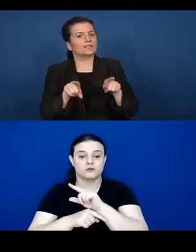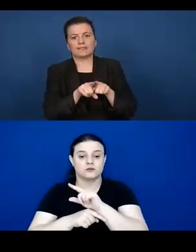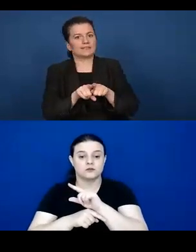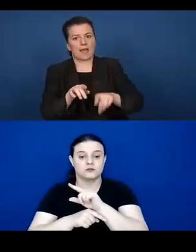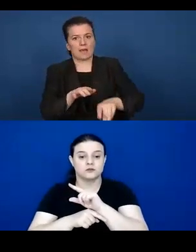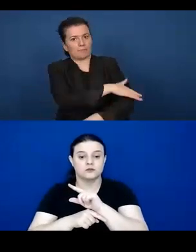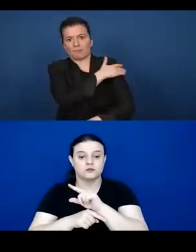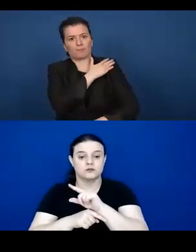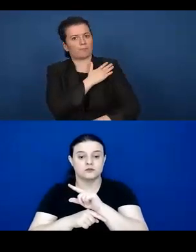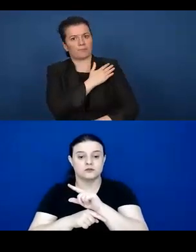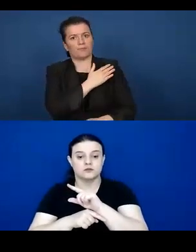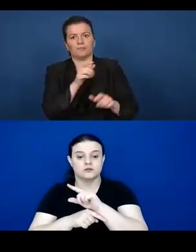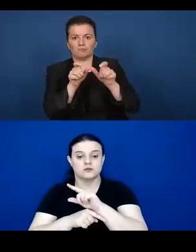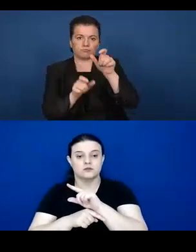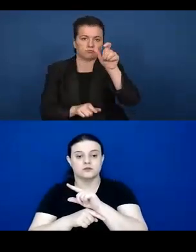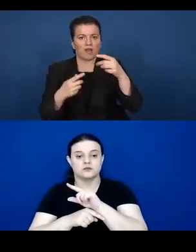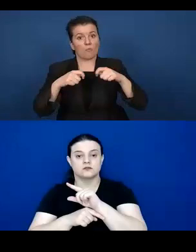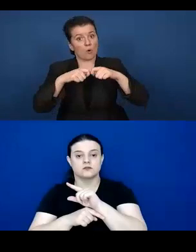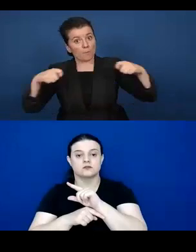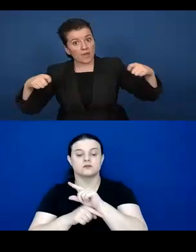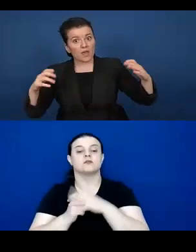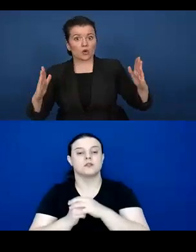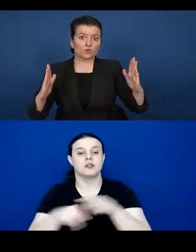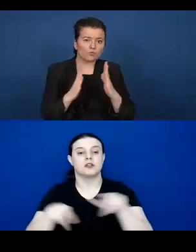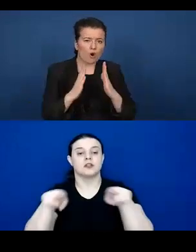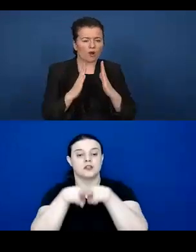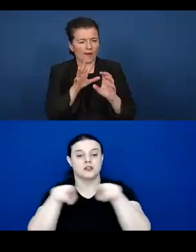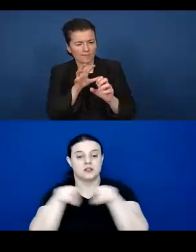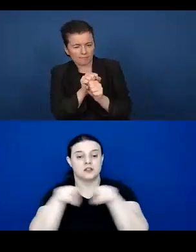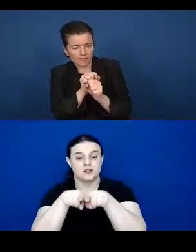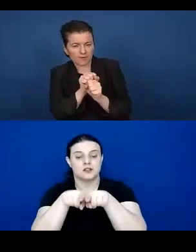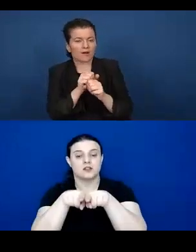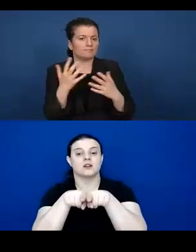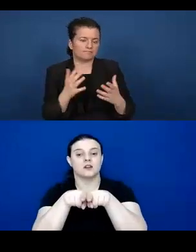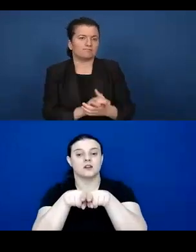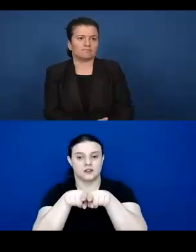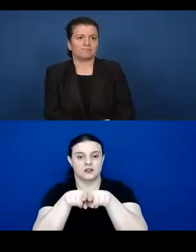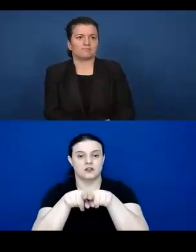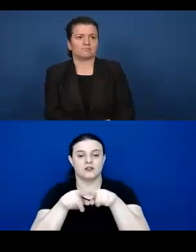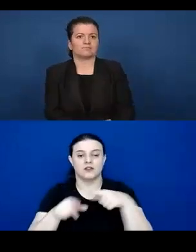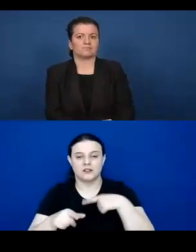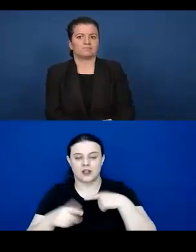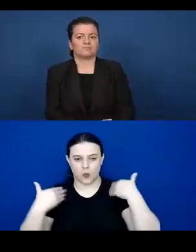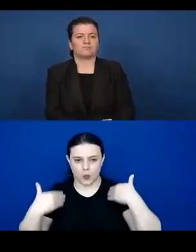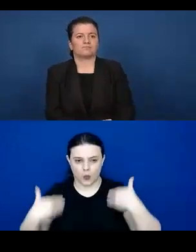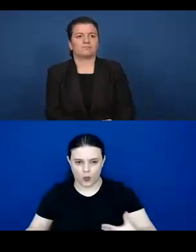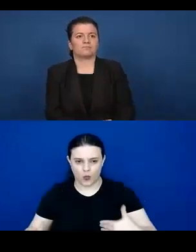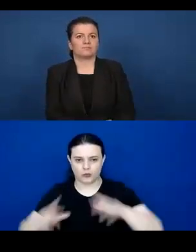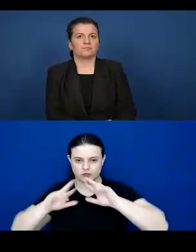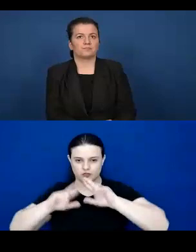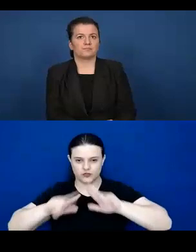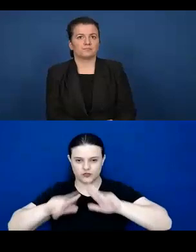there's a distortion of space. But it's also true on a certain body part that you have differences